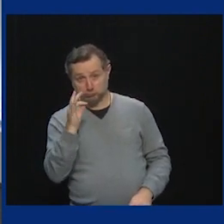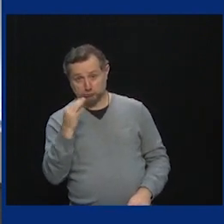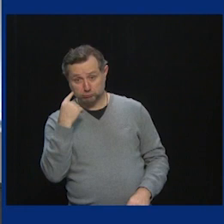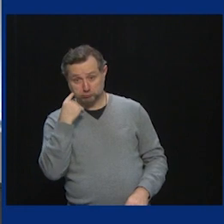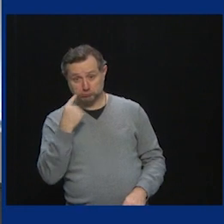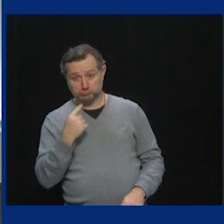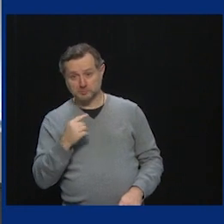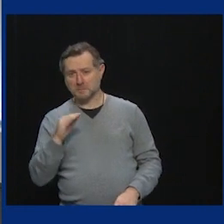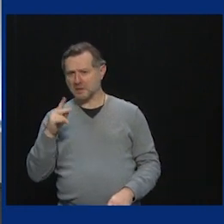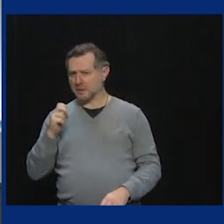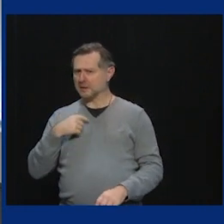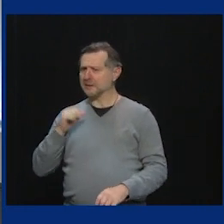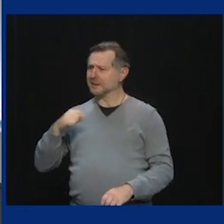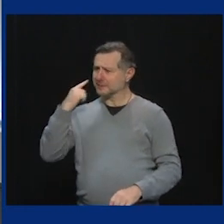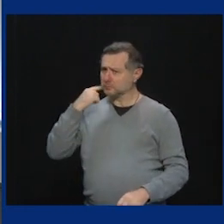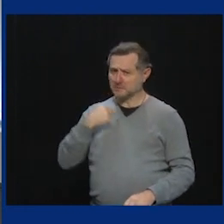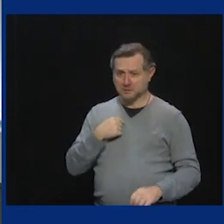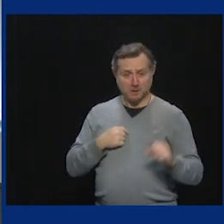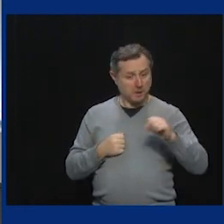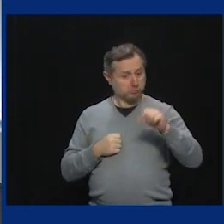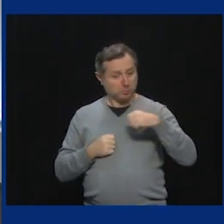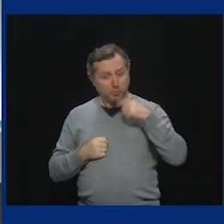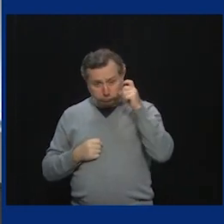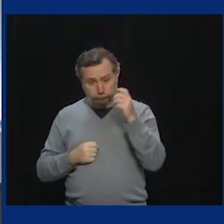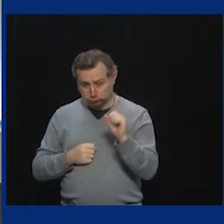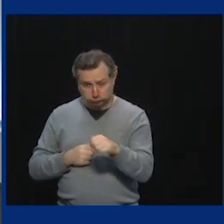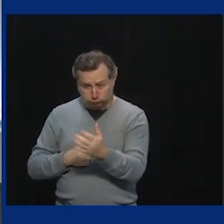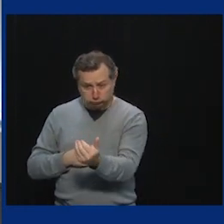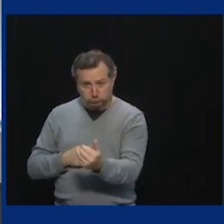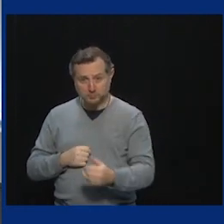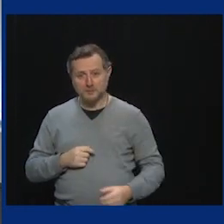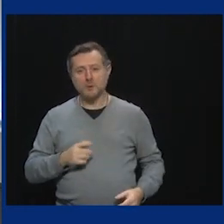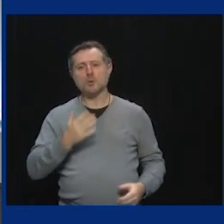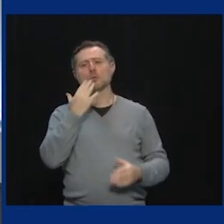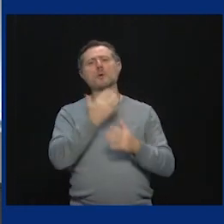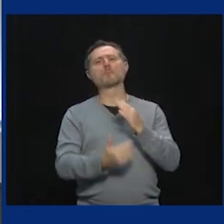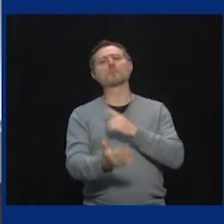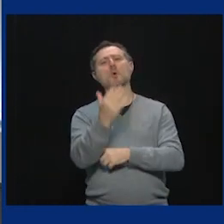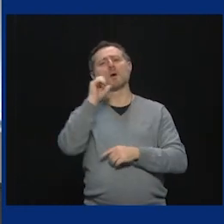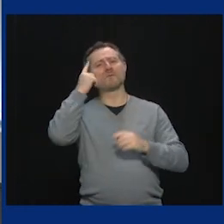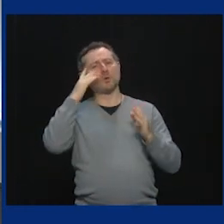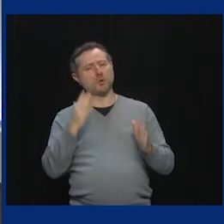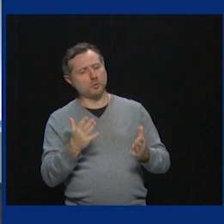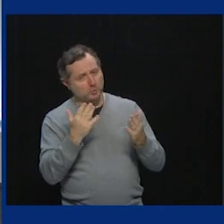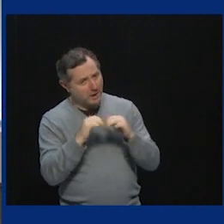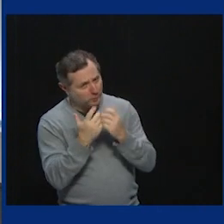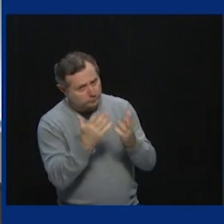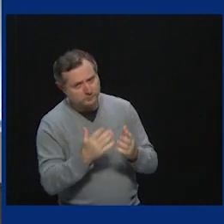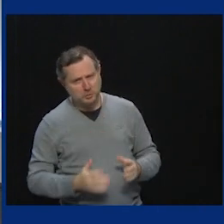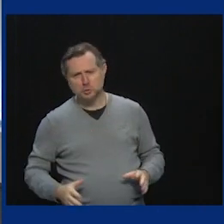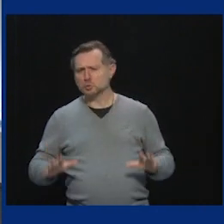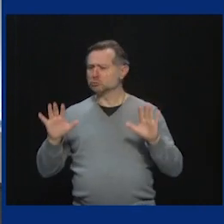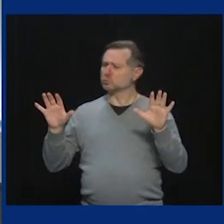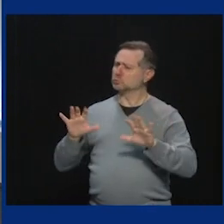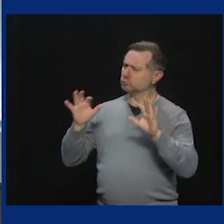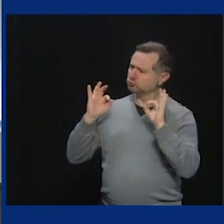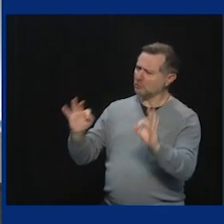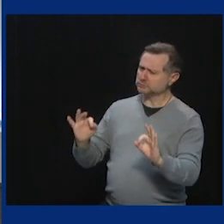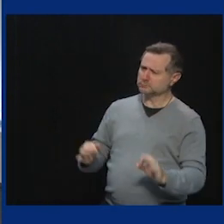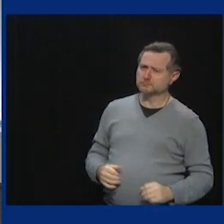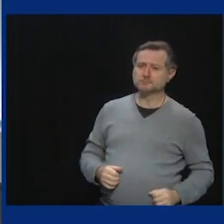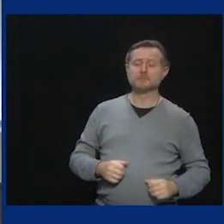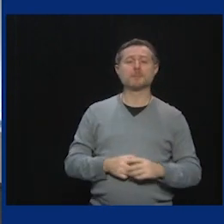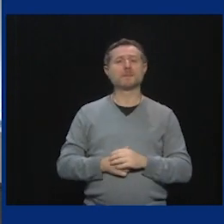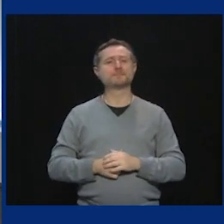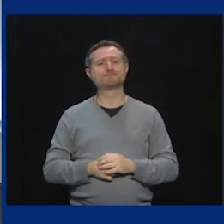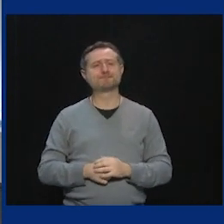Can you hear me? Yes, I can, Mike. Oh, good morning, Governor. How are you? I'm doing great. So